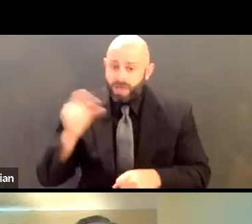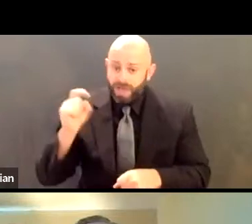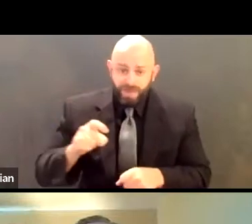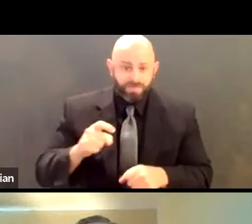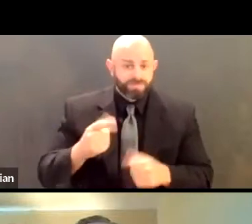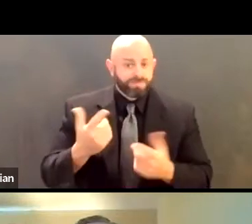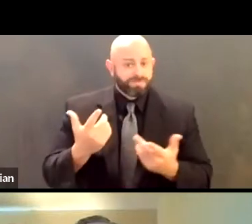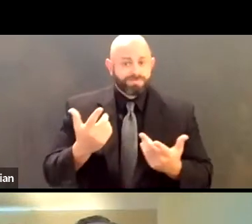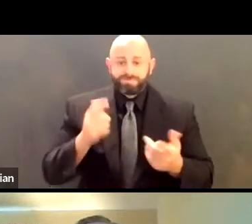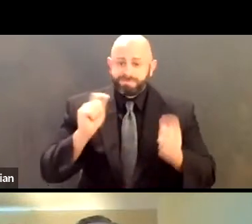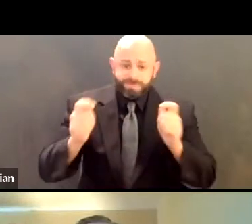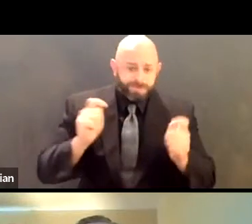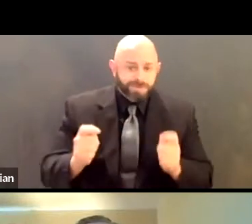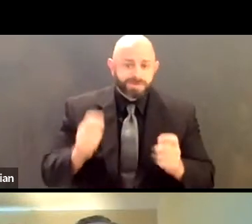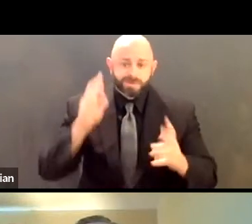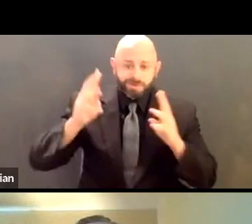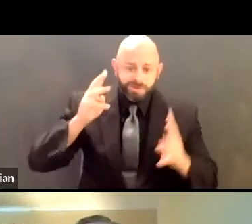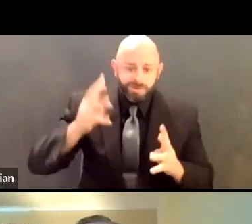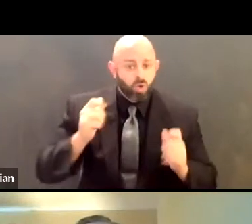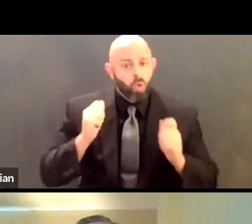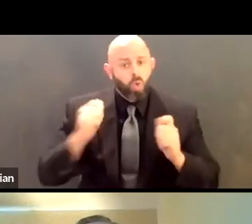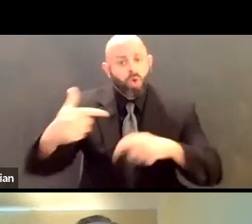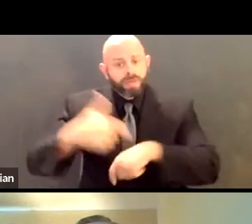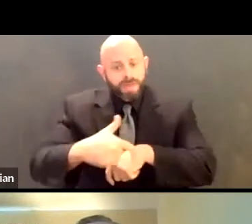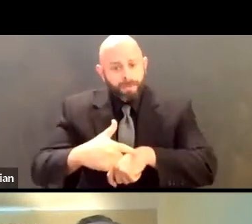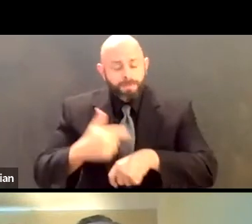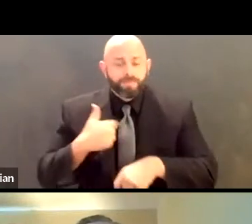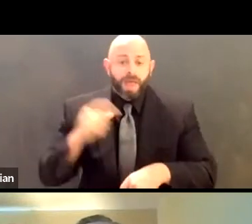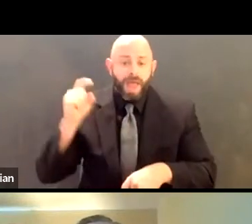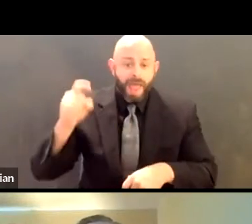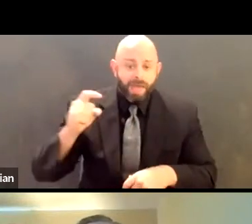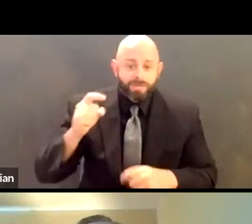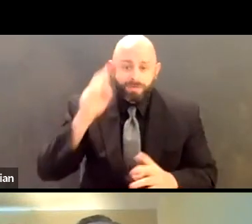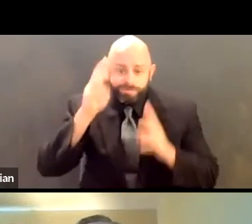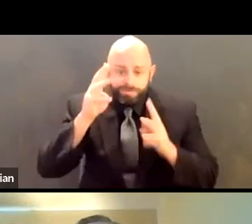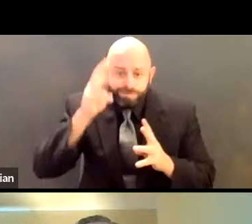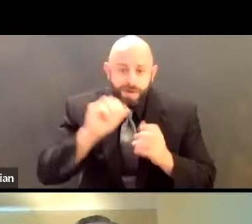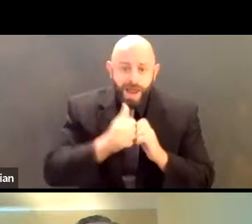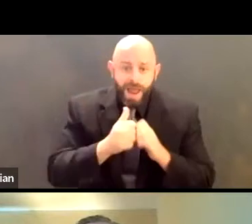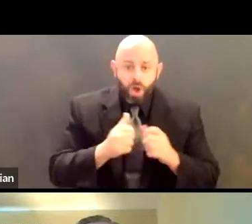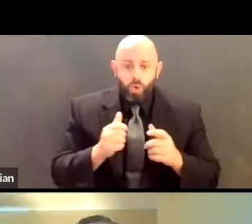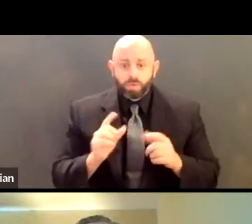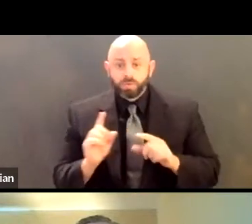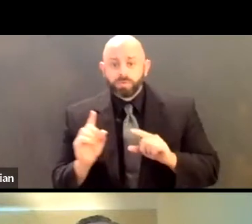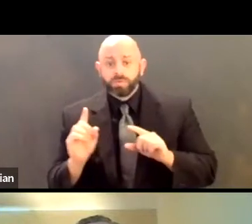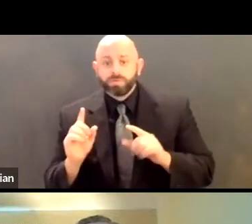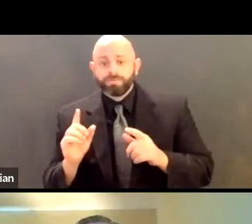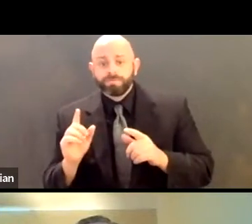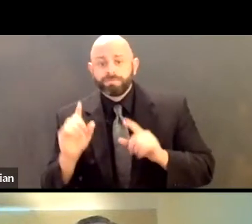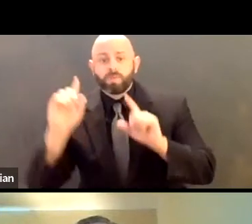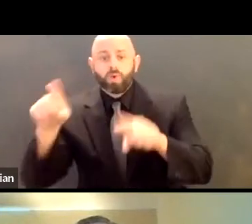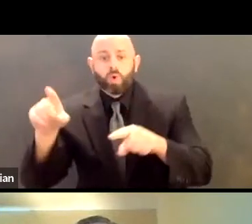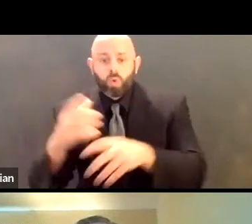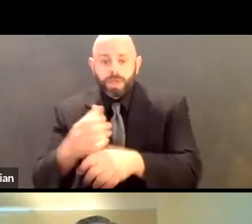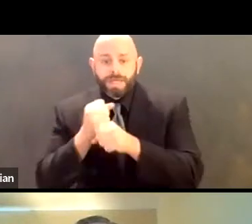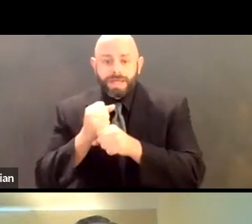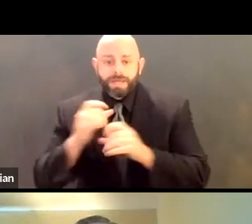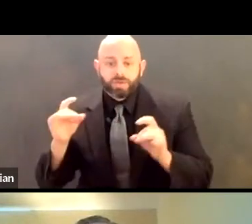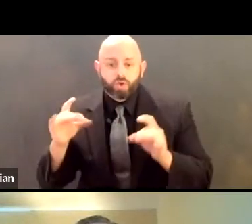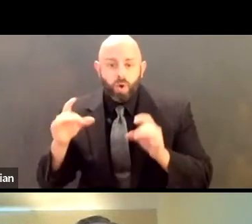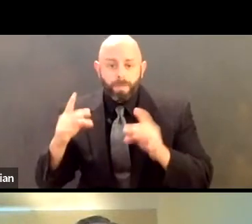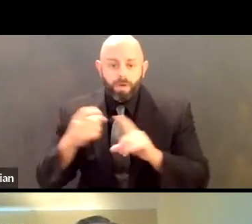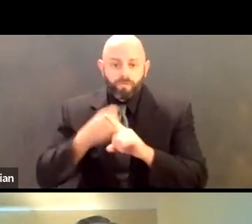time. I got to be creative about figuring out how to get the Starbucks off the shelf when I go to the Harris